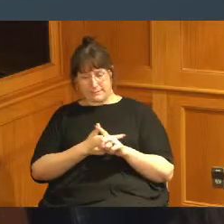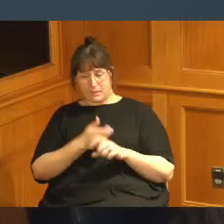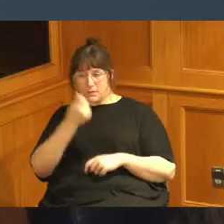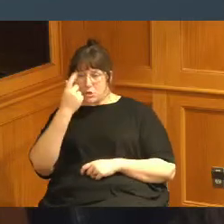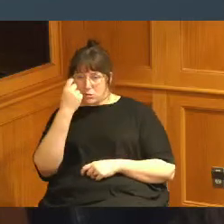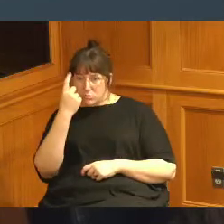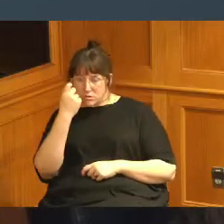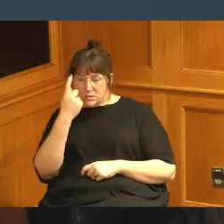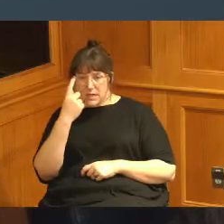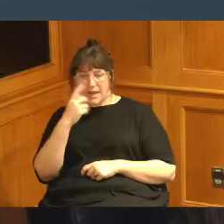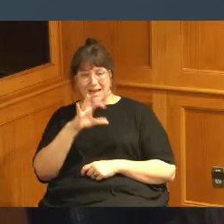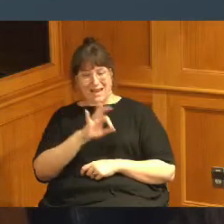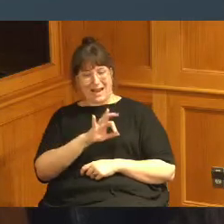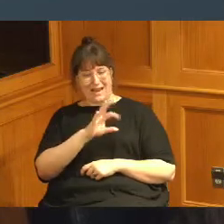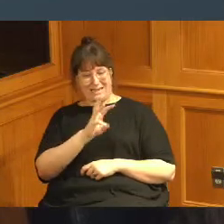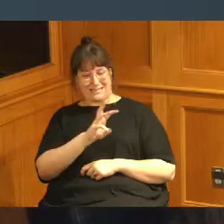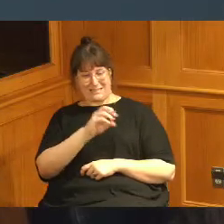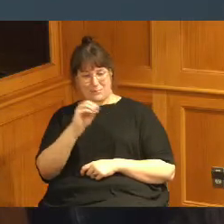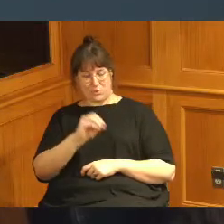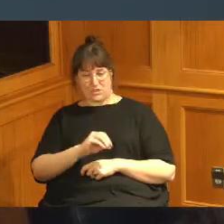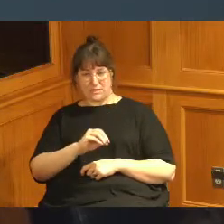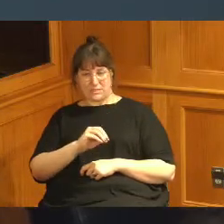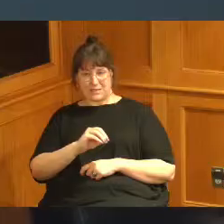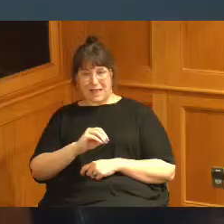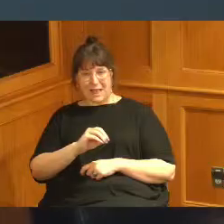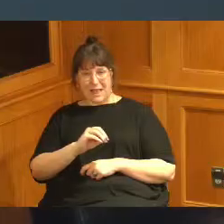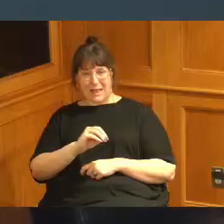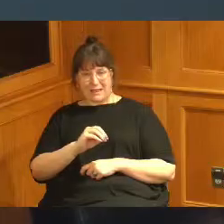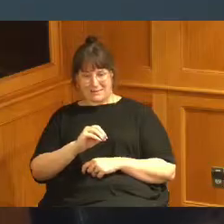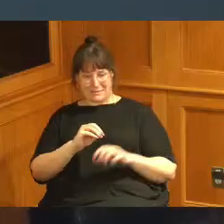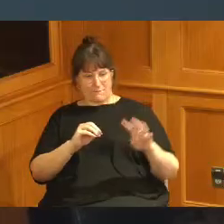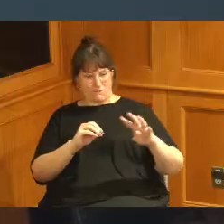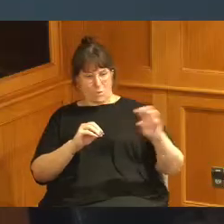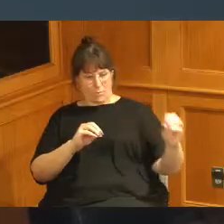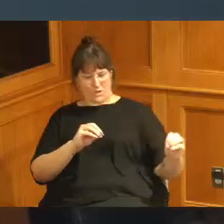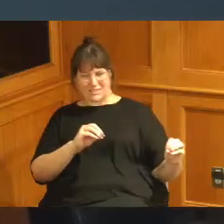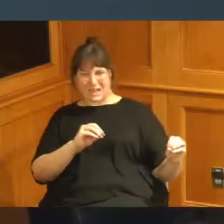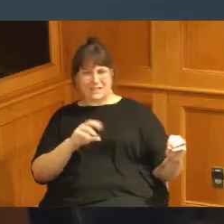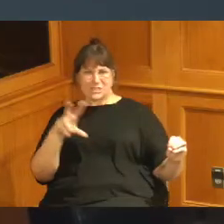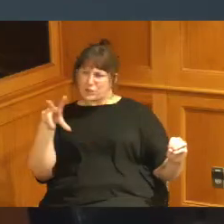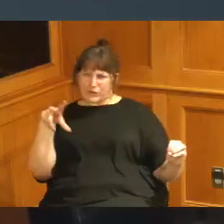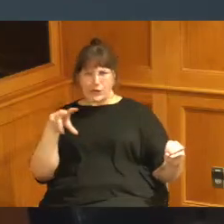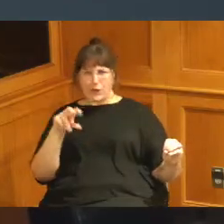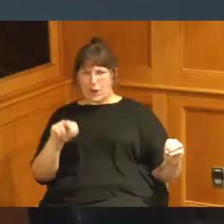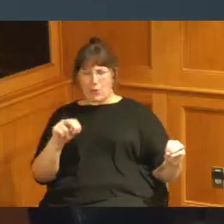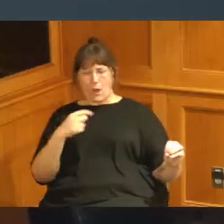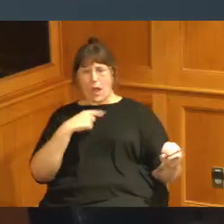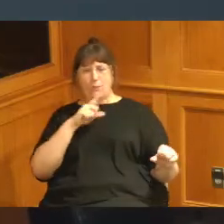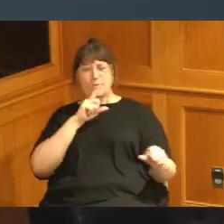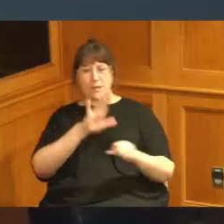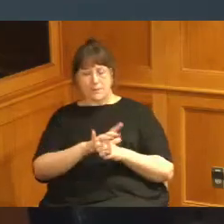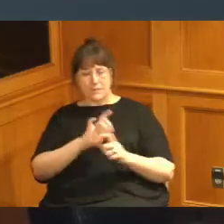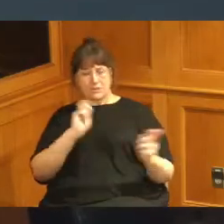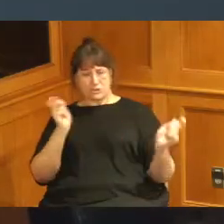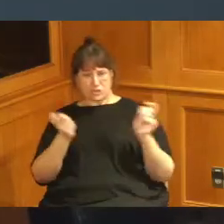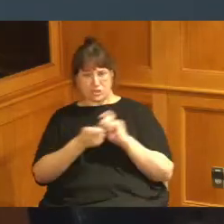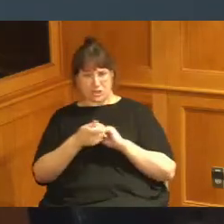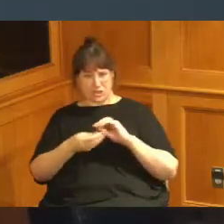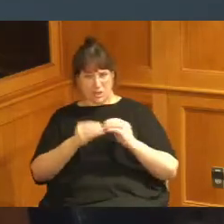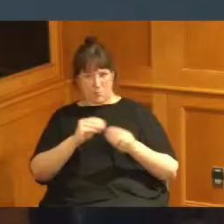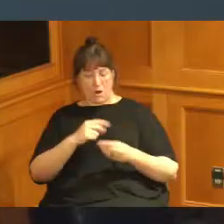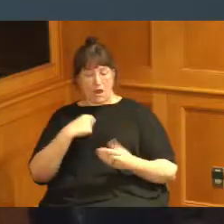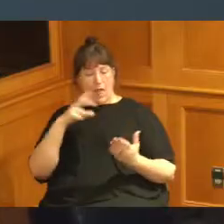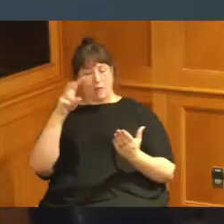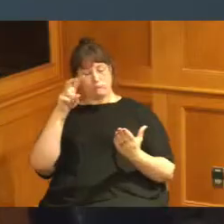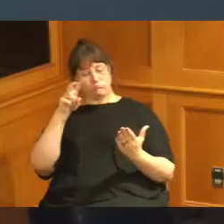to have 96% residents paying and 4% for the team. I was committed to that. I read all the